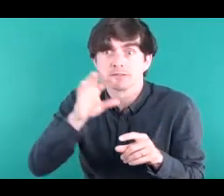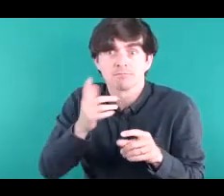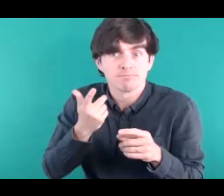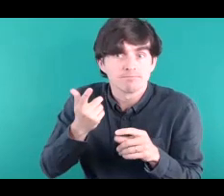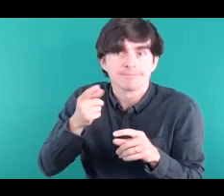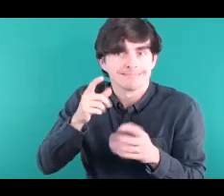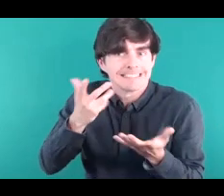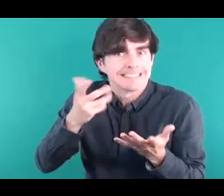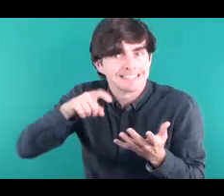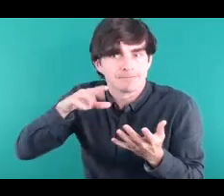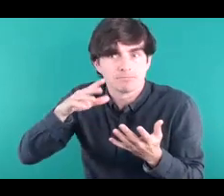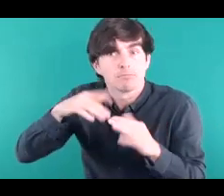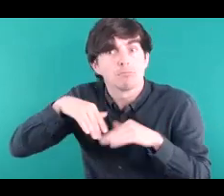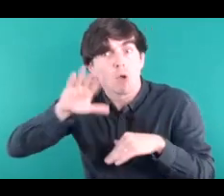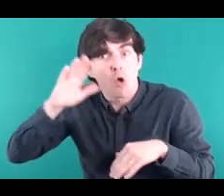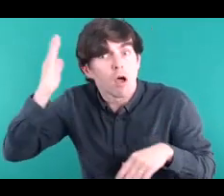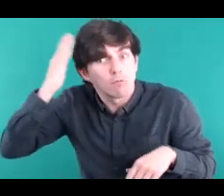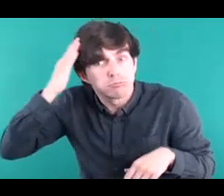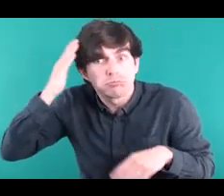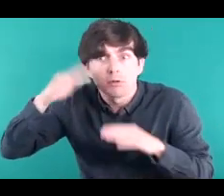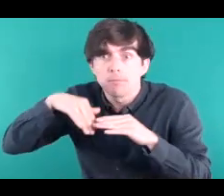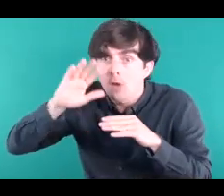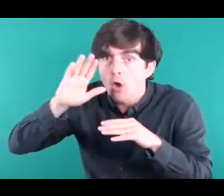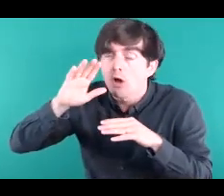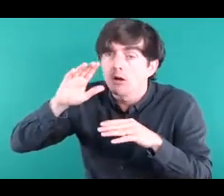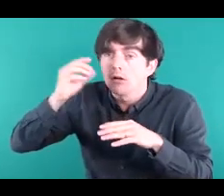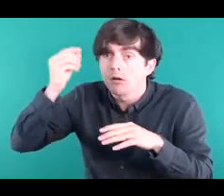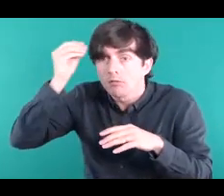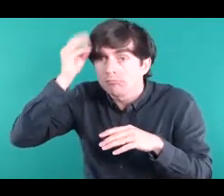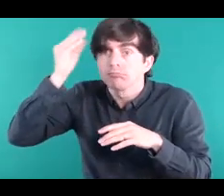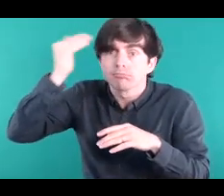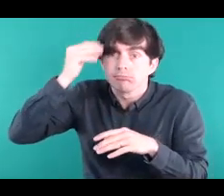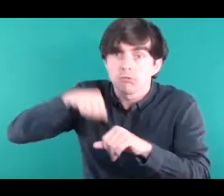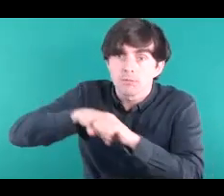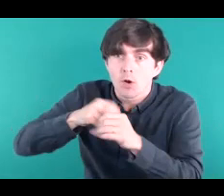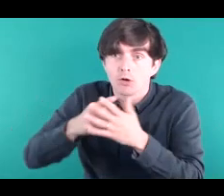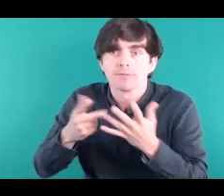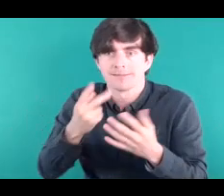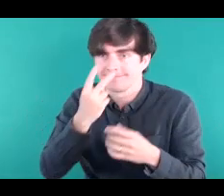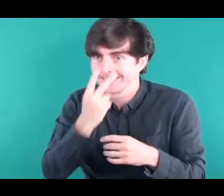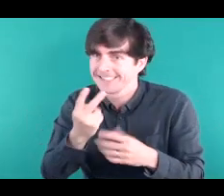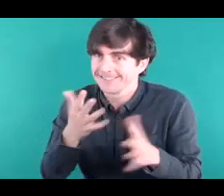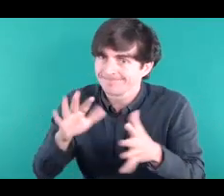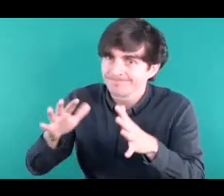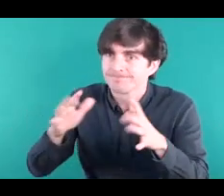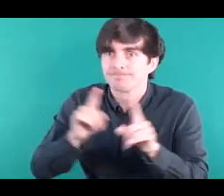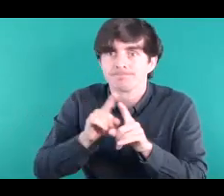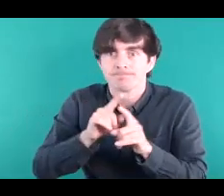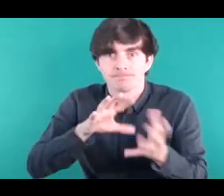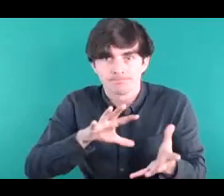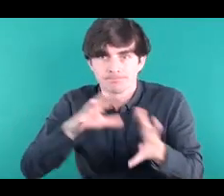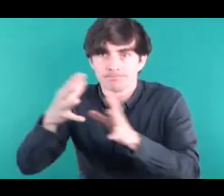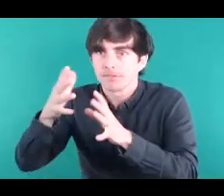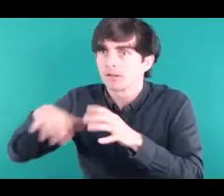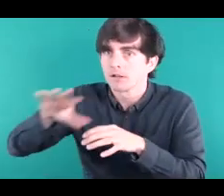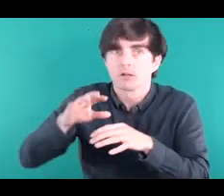emergency response or social protection for that matter. Most countries in low and middle income settings do not have